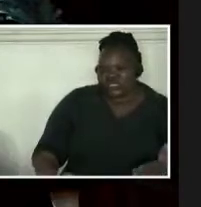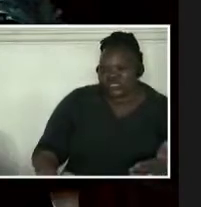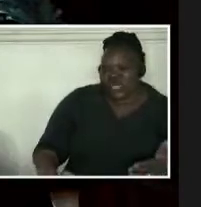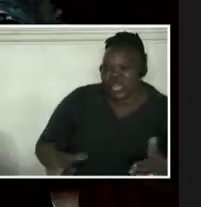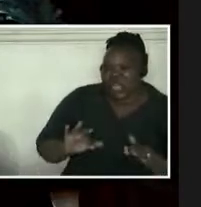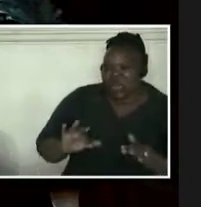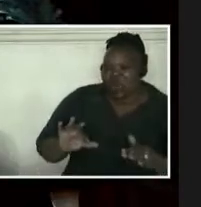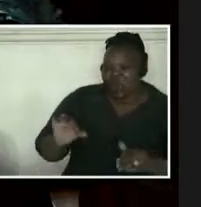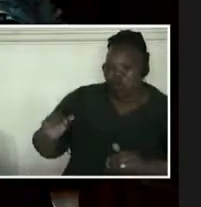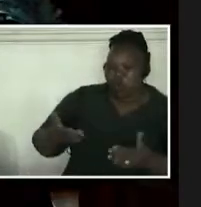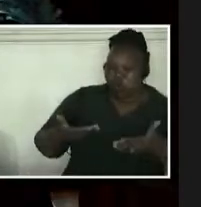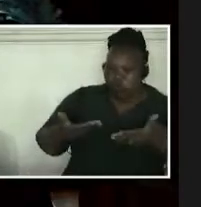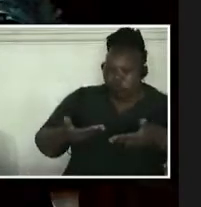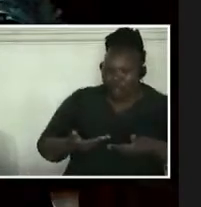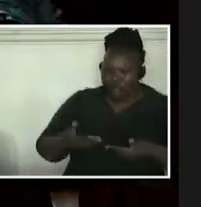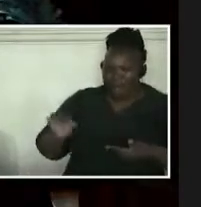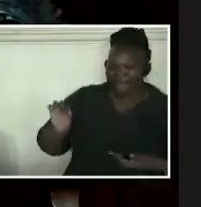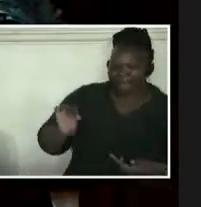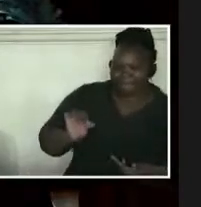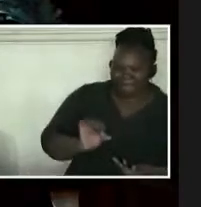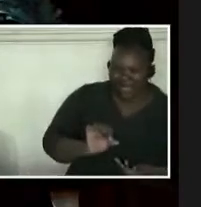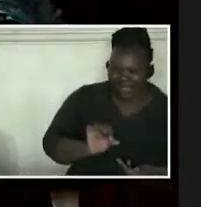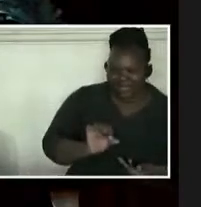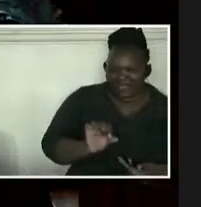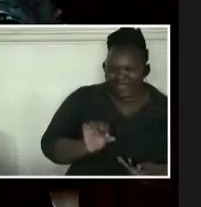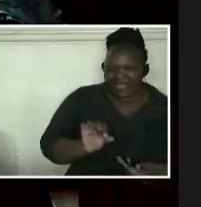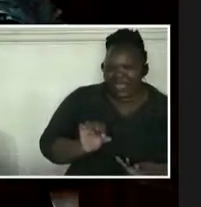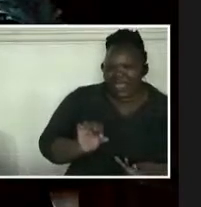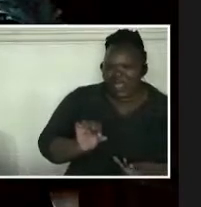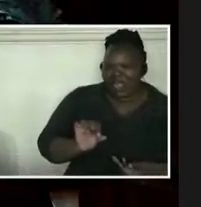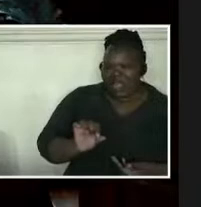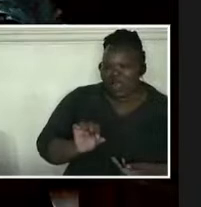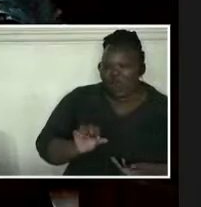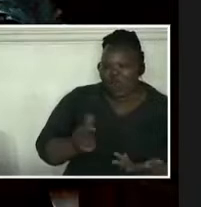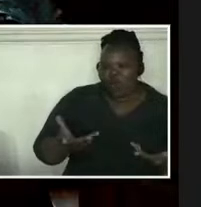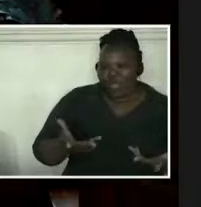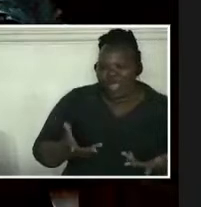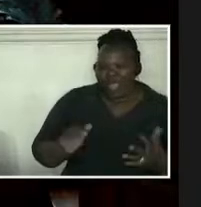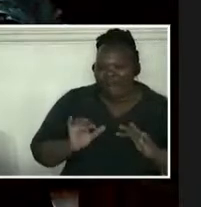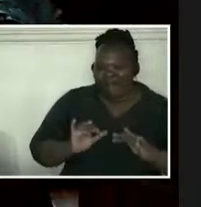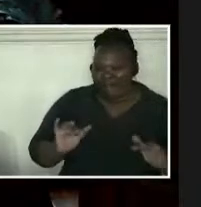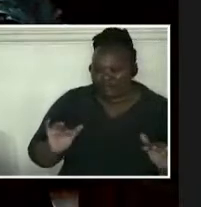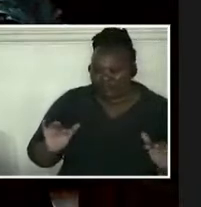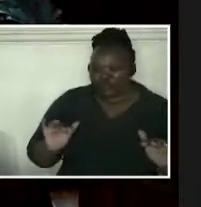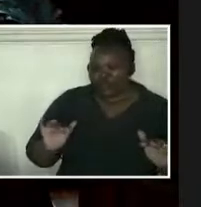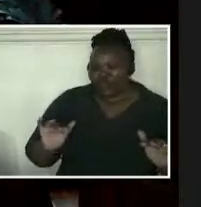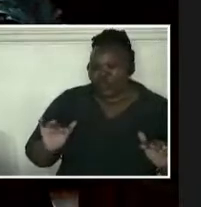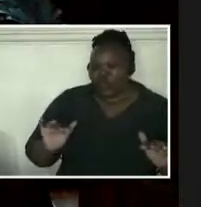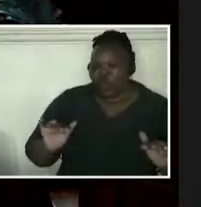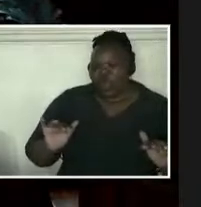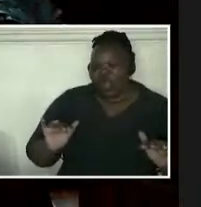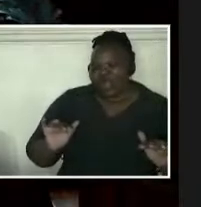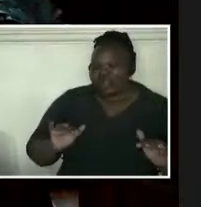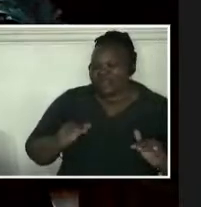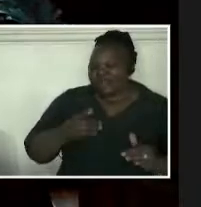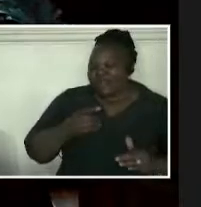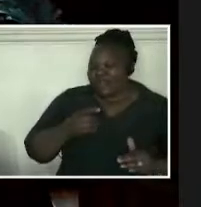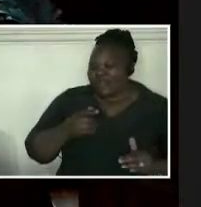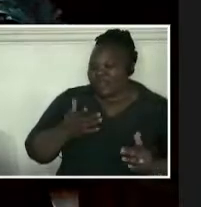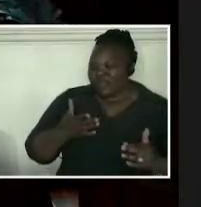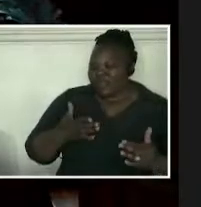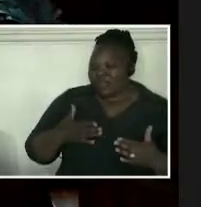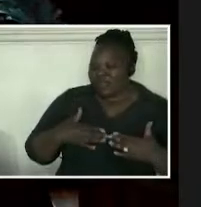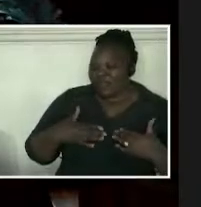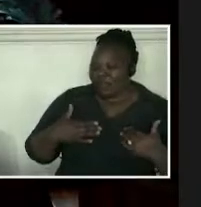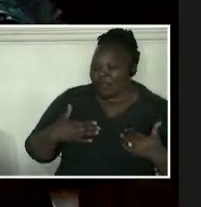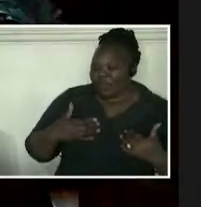welcome back campaign in our different facilities through which patients will be relinked and returned back to camp during the